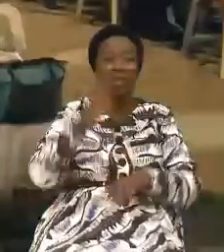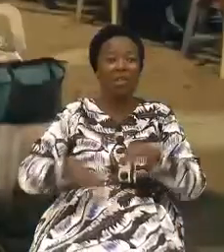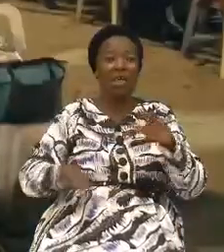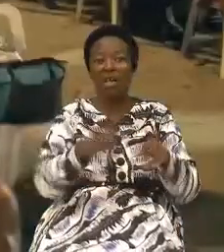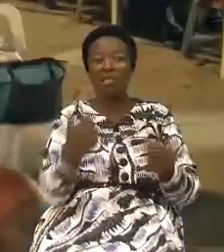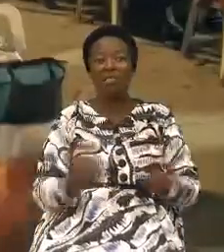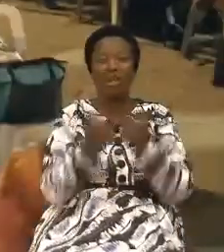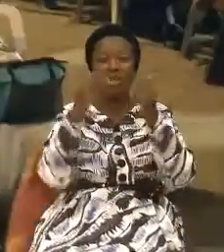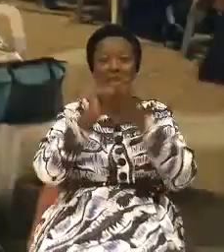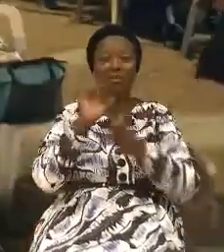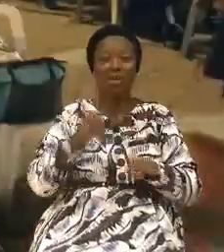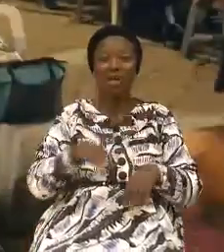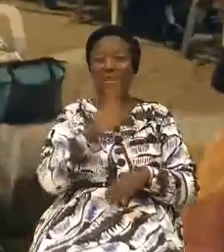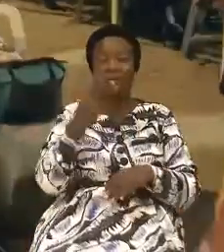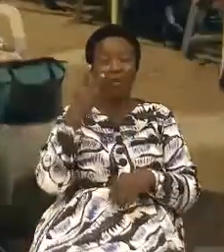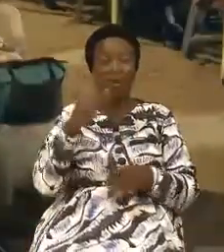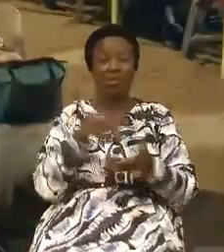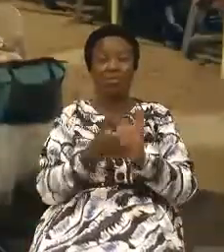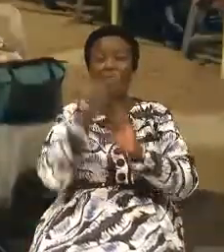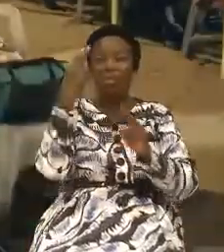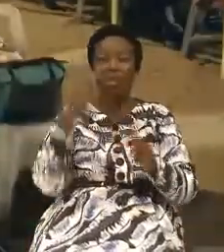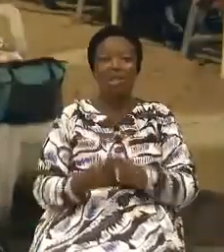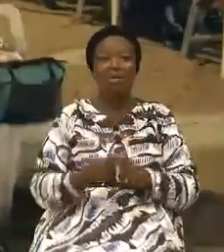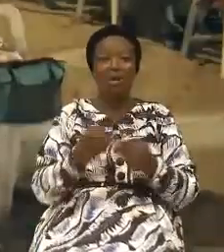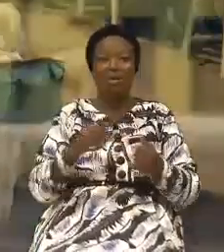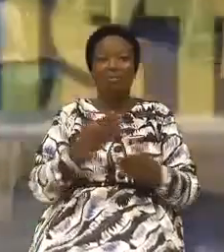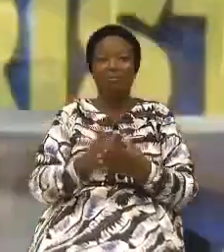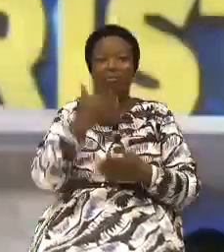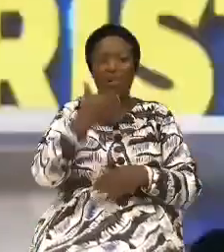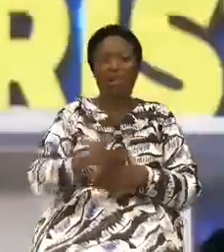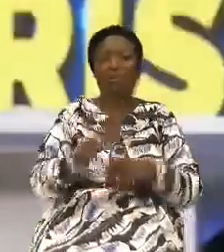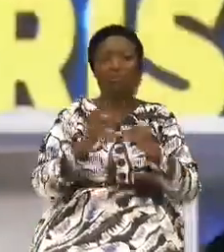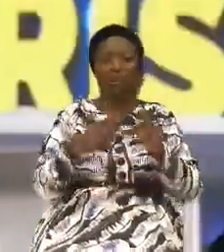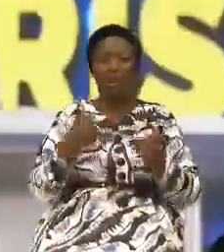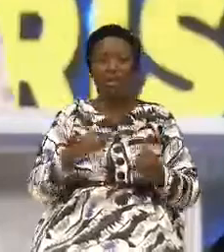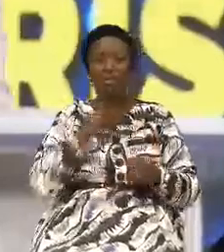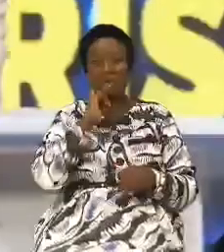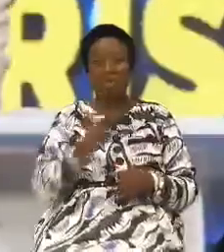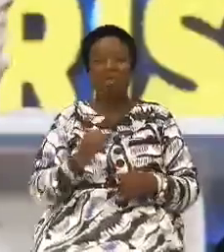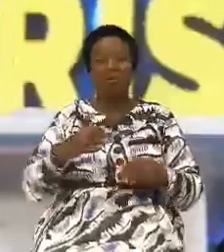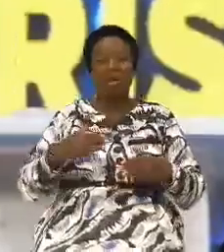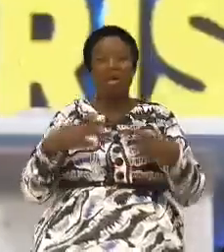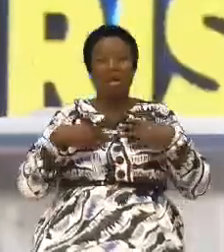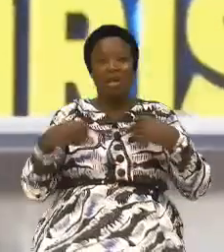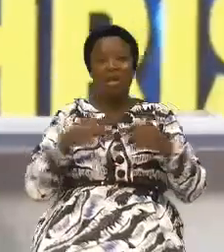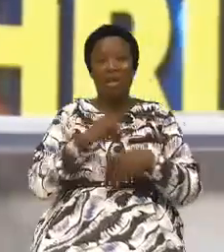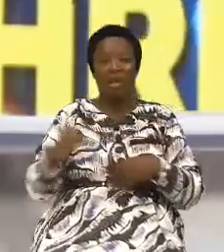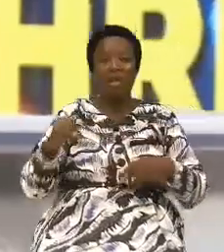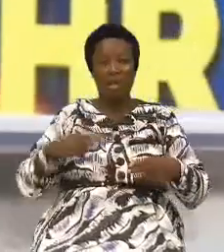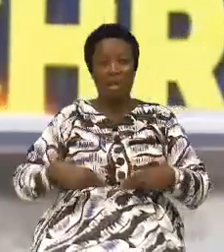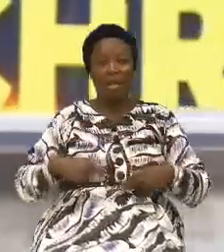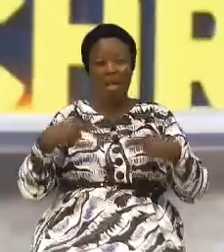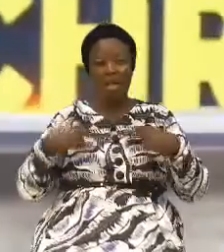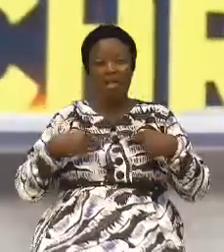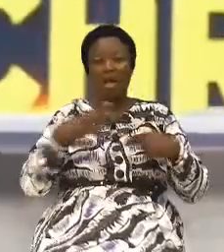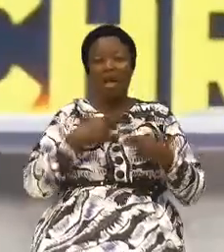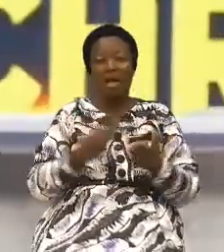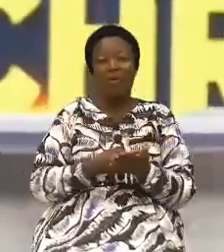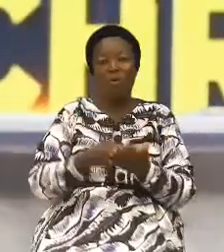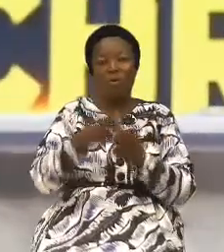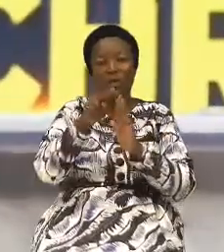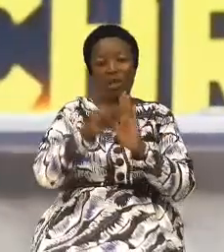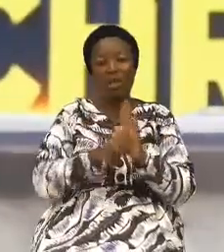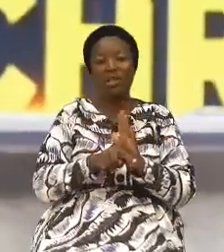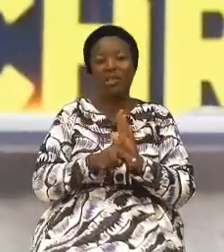face. I come to the next one now. The next one now is healing, health, and holiness